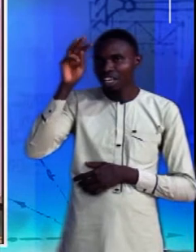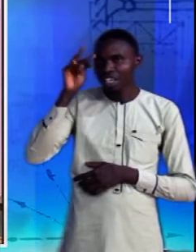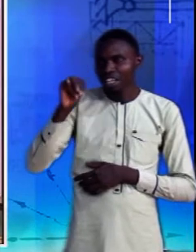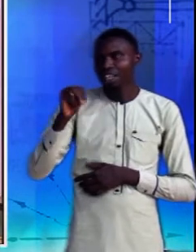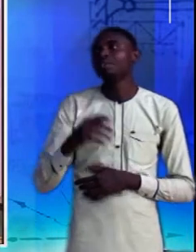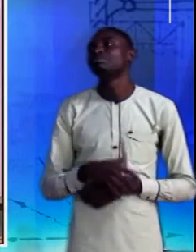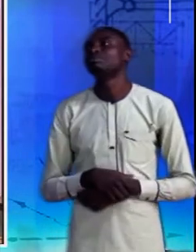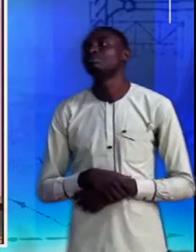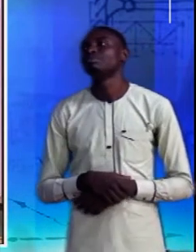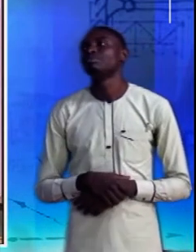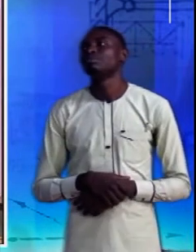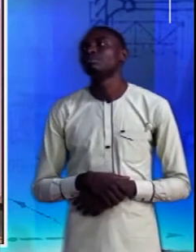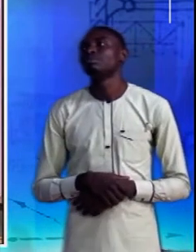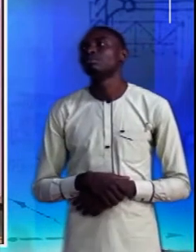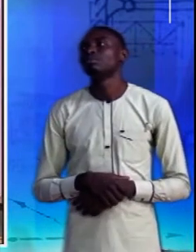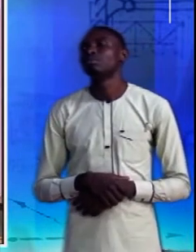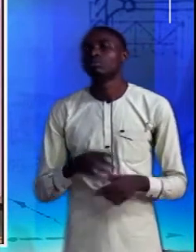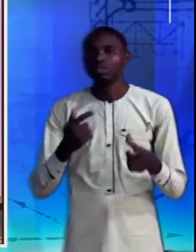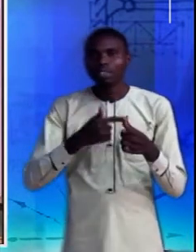a unit